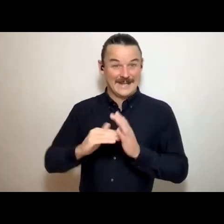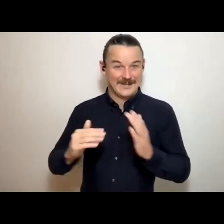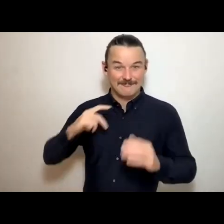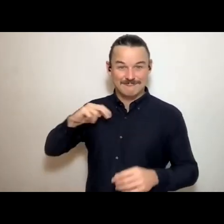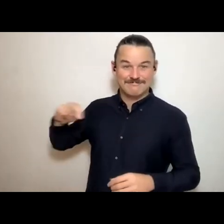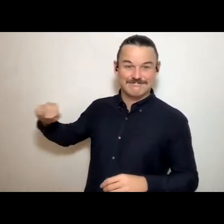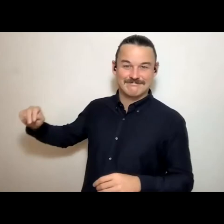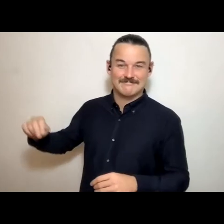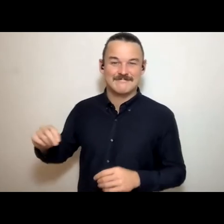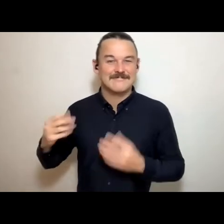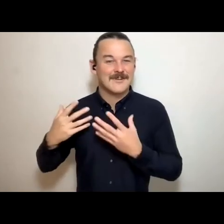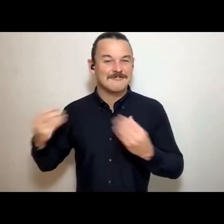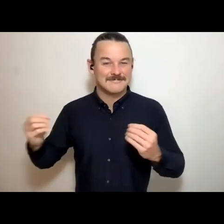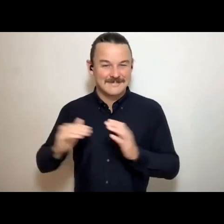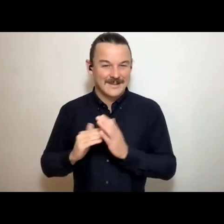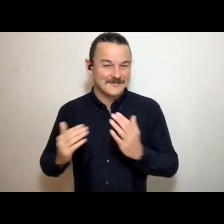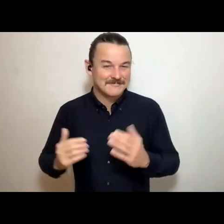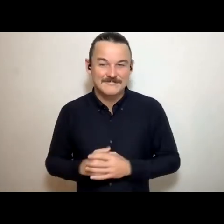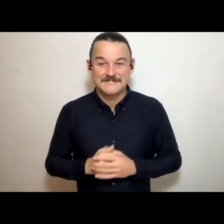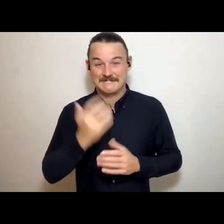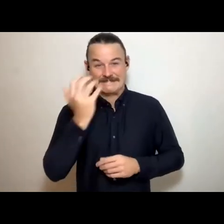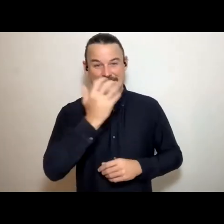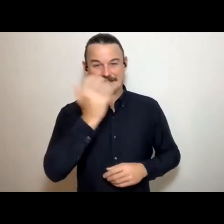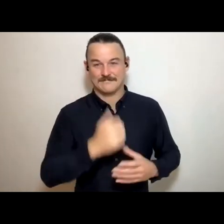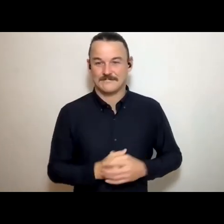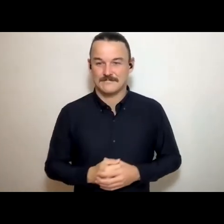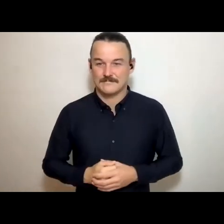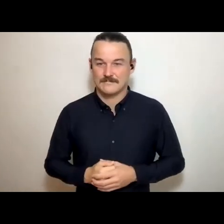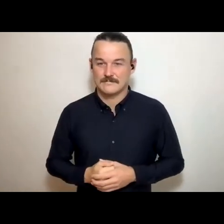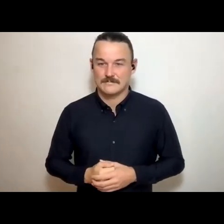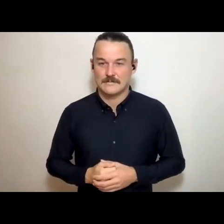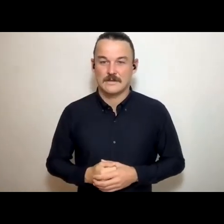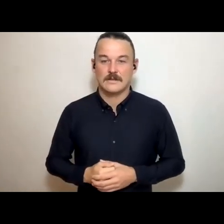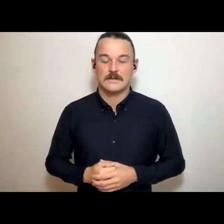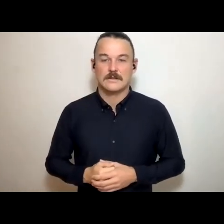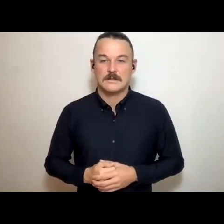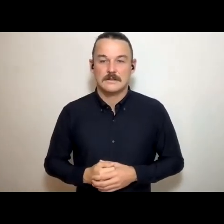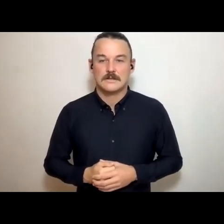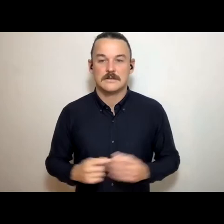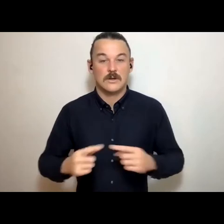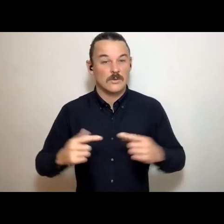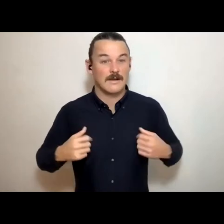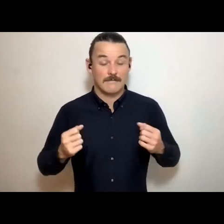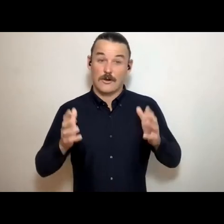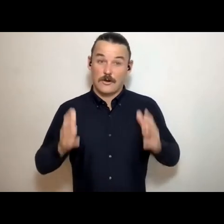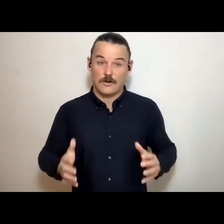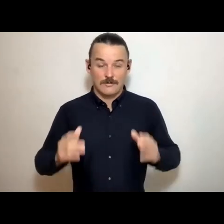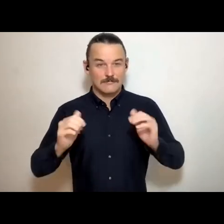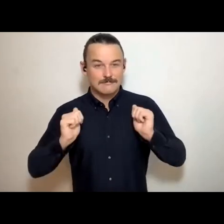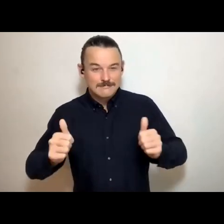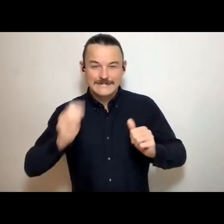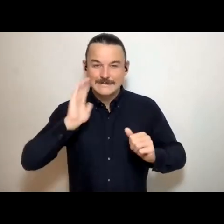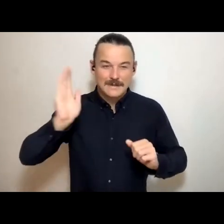So sorry about that. So we've got quite a line up what we're going to do, how we're going